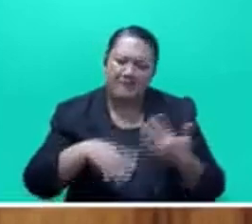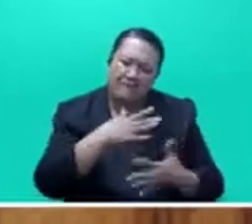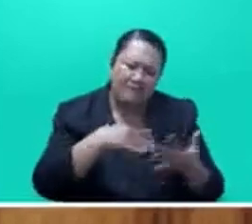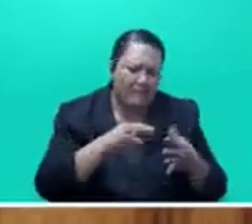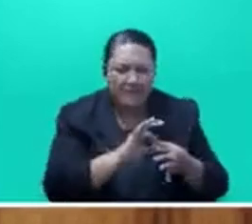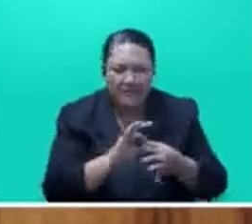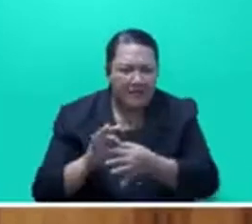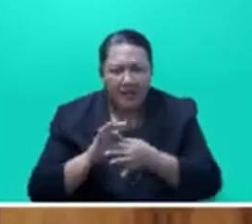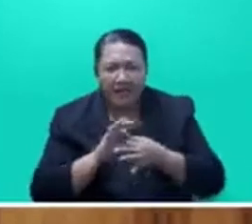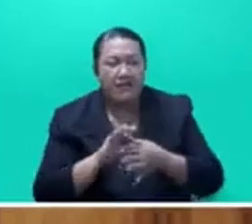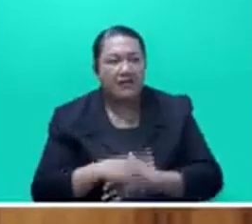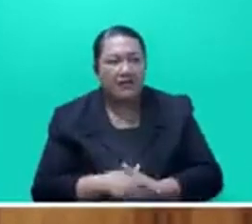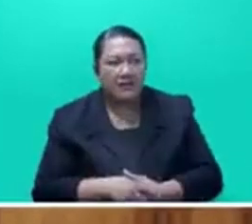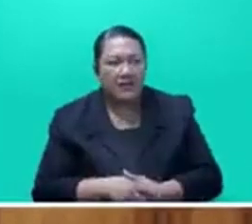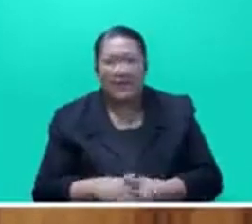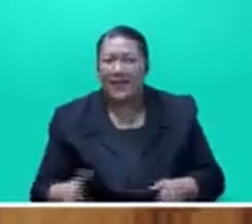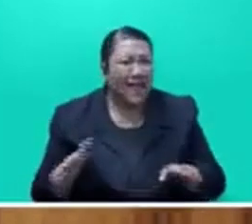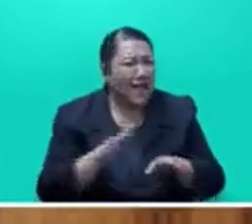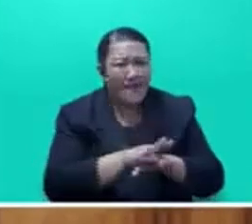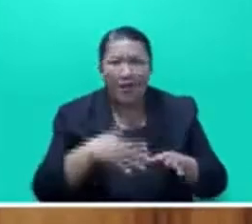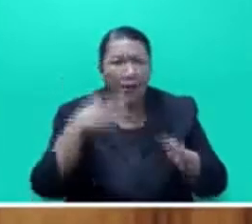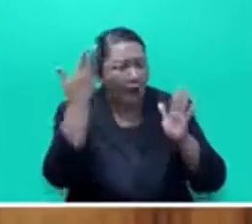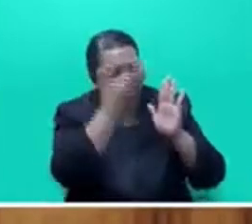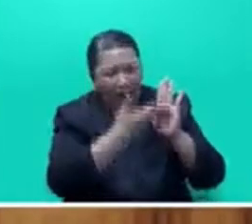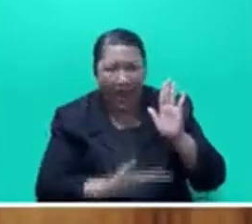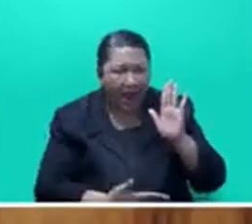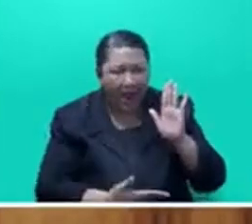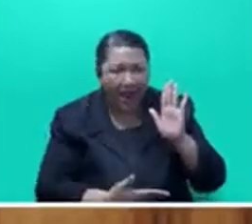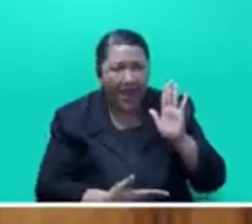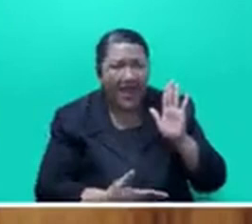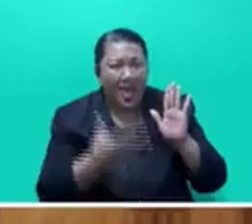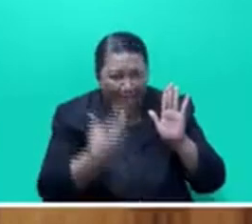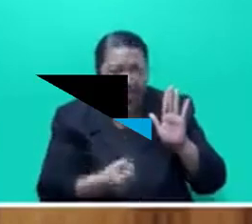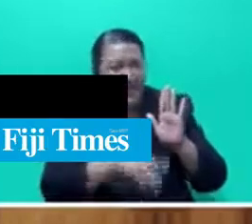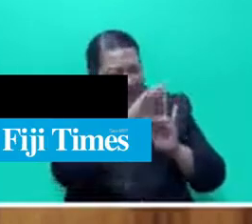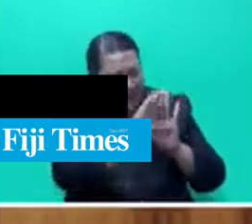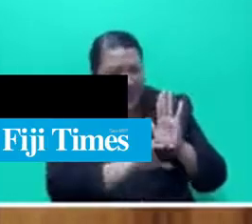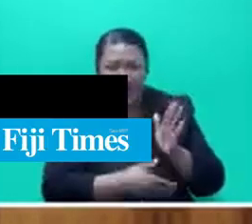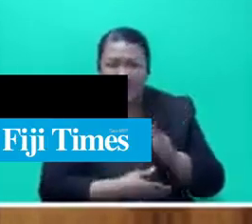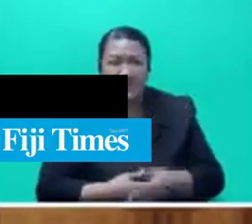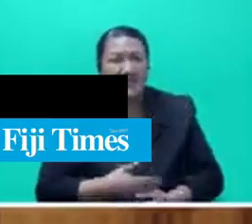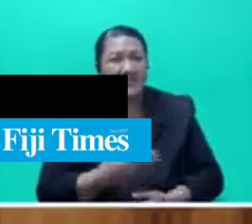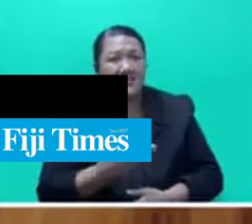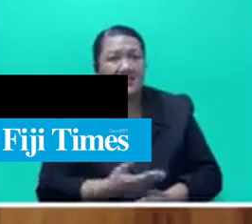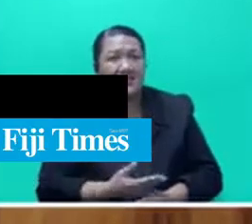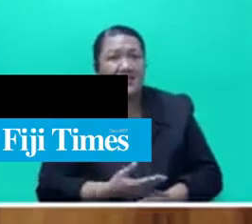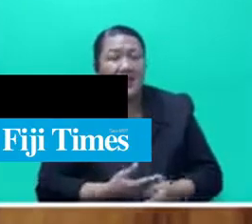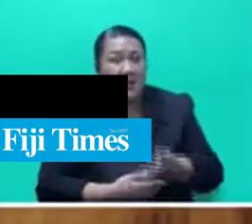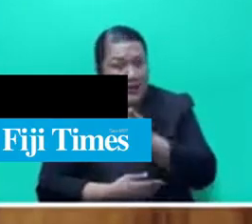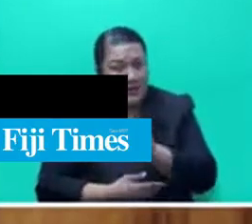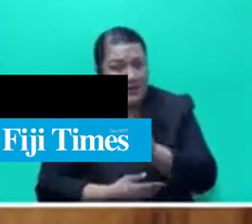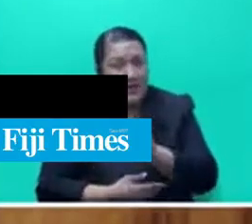Honorable Speaker, that covers the whole lot. It's guaranteed in here, Honorable Speaker. It's guaranteed in here. If you